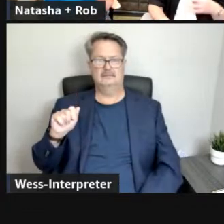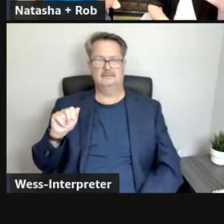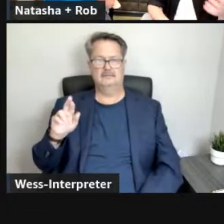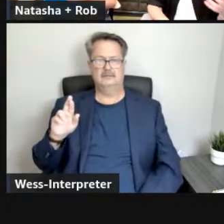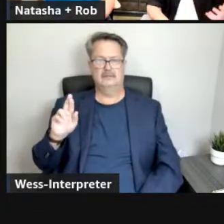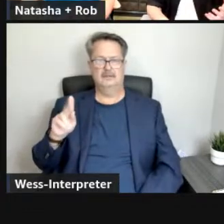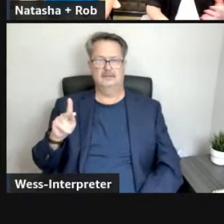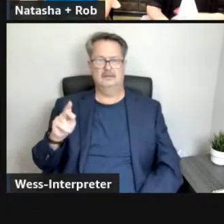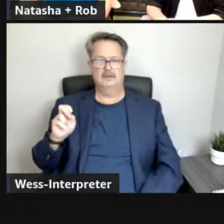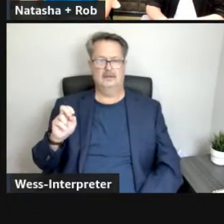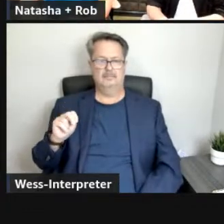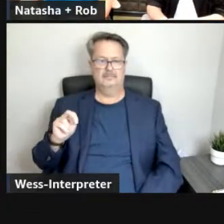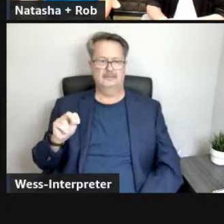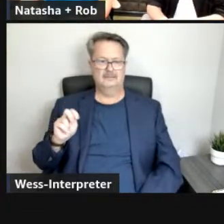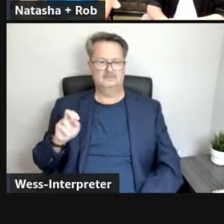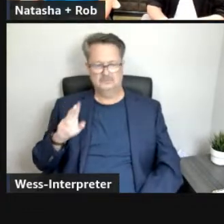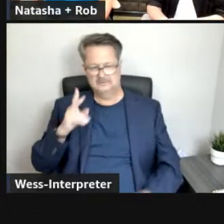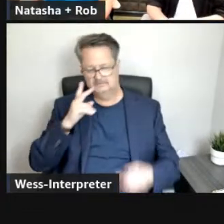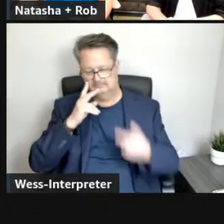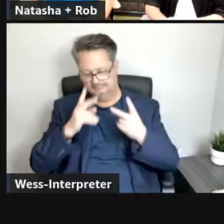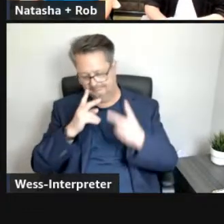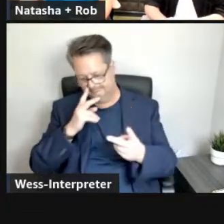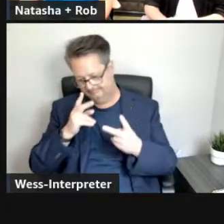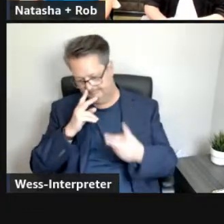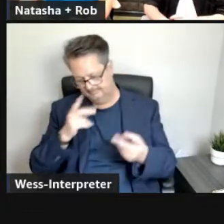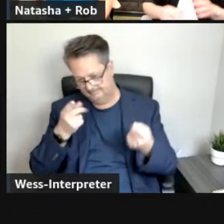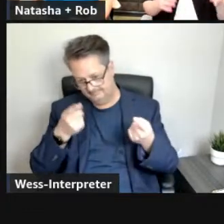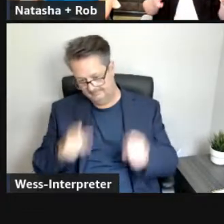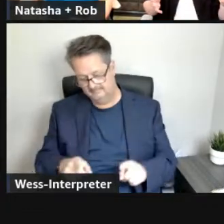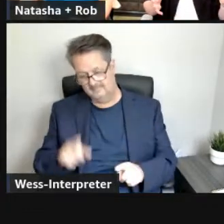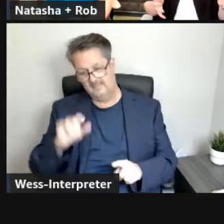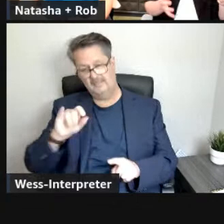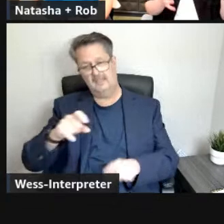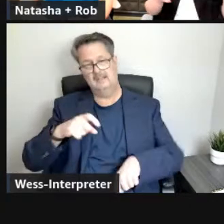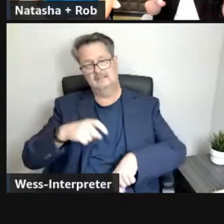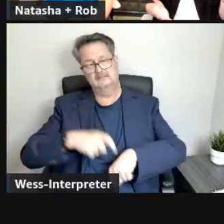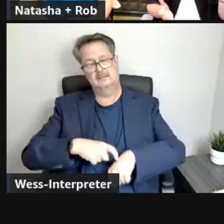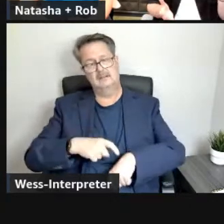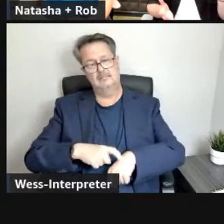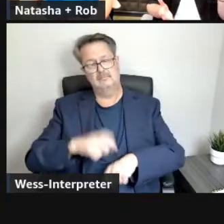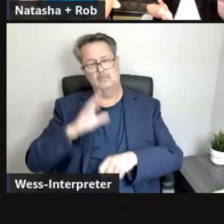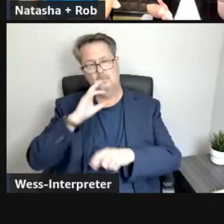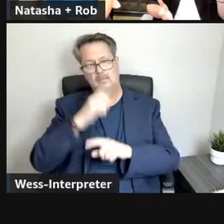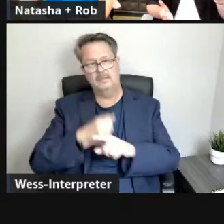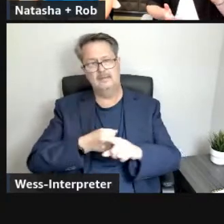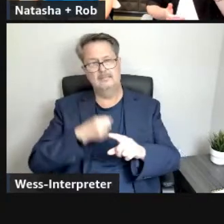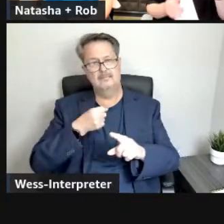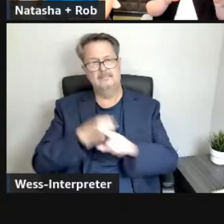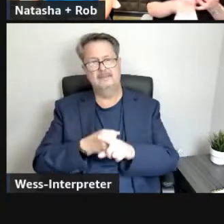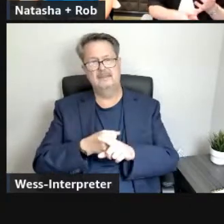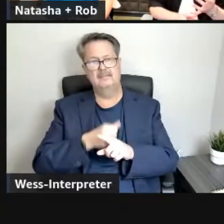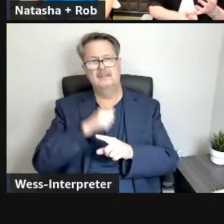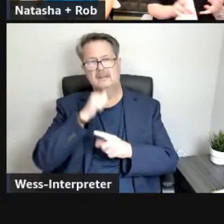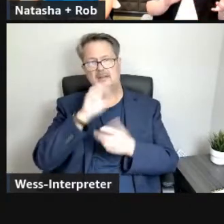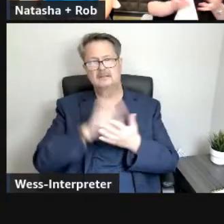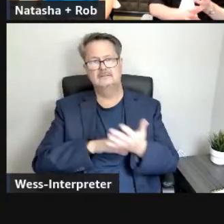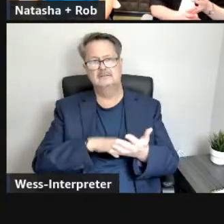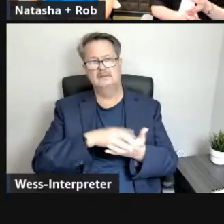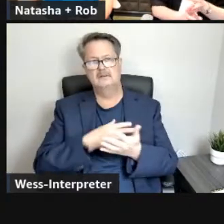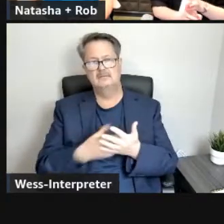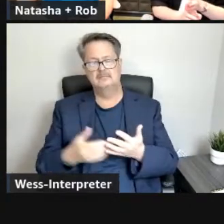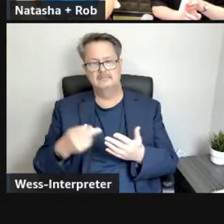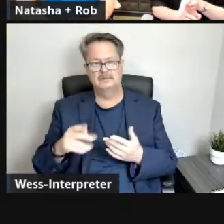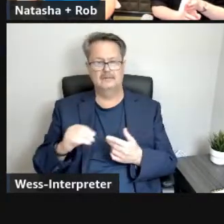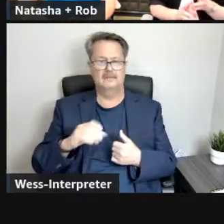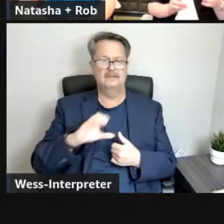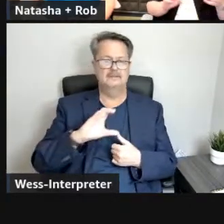it will see this happening. At that point, what it does is it will bin pack all of the unschedulable pods, so all the CPU and the memory